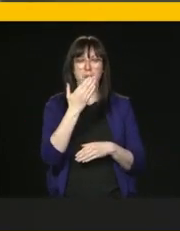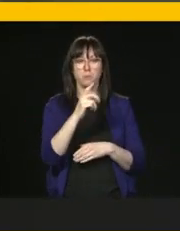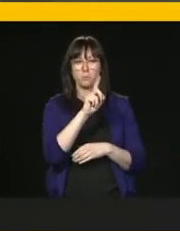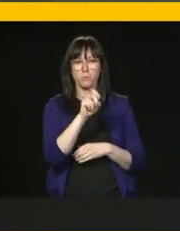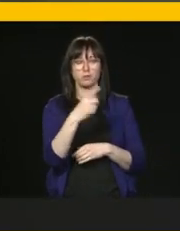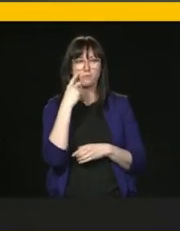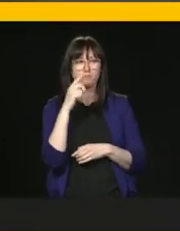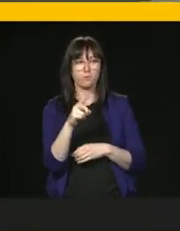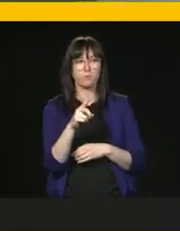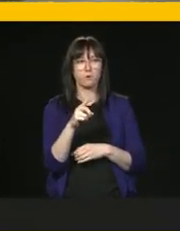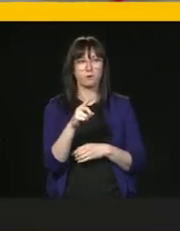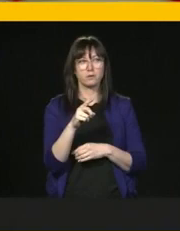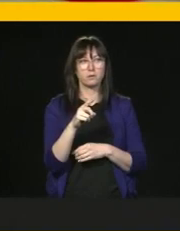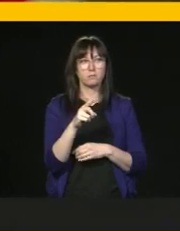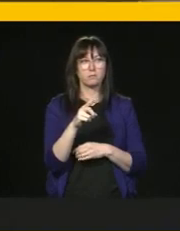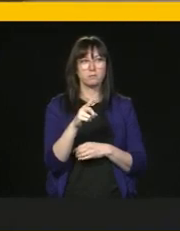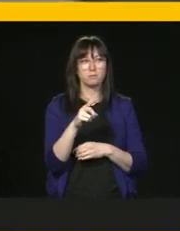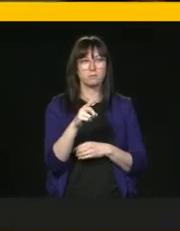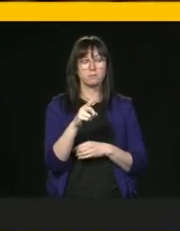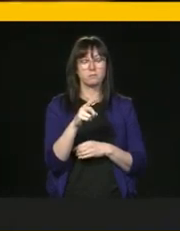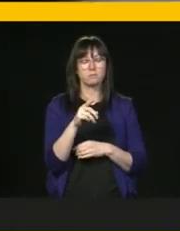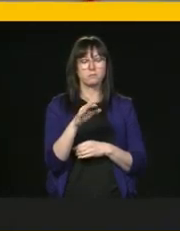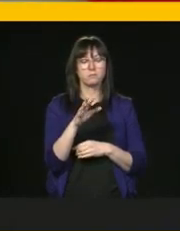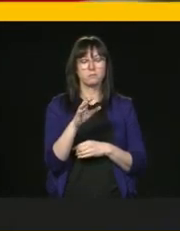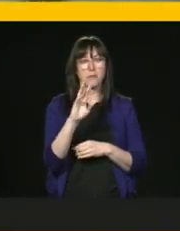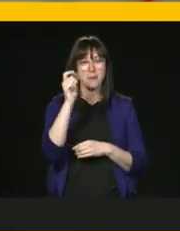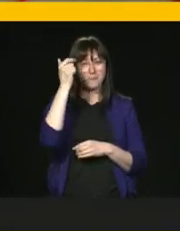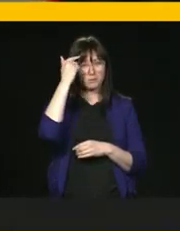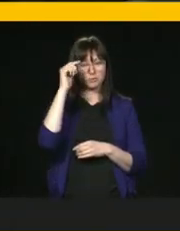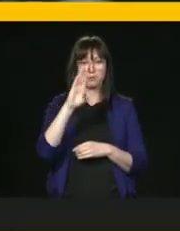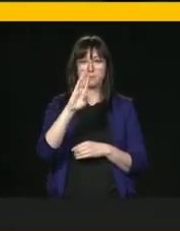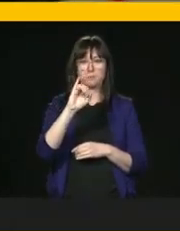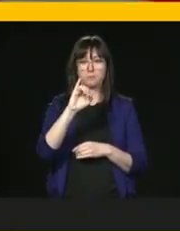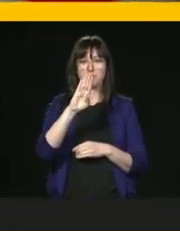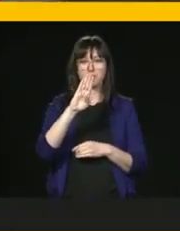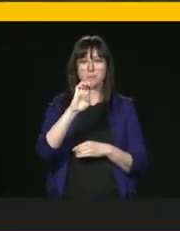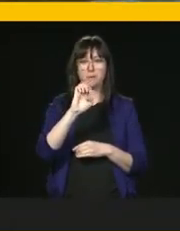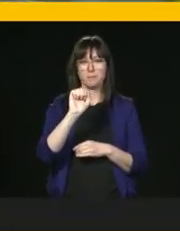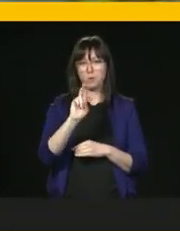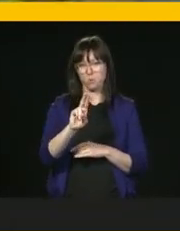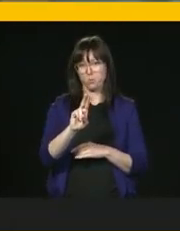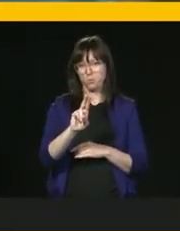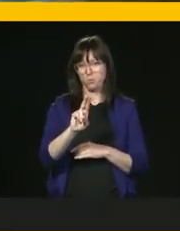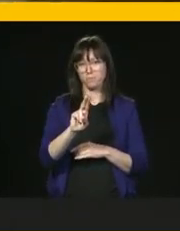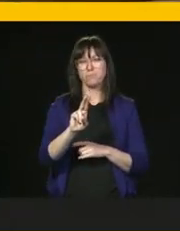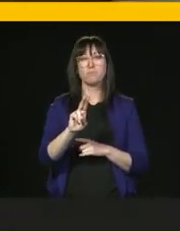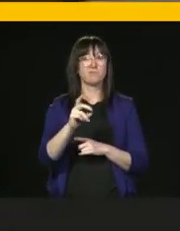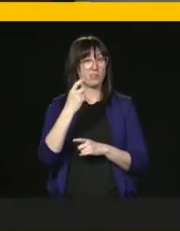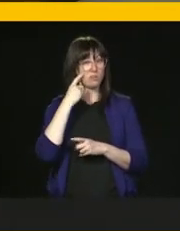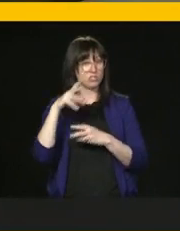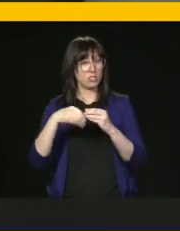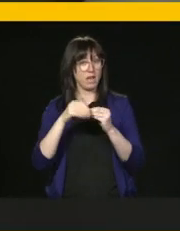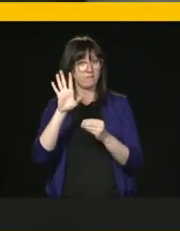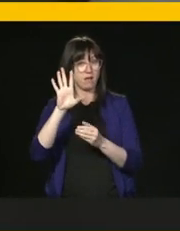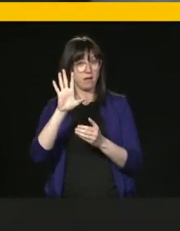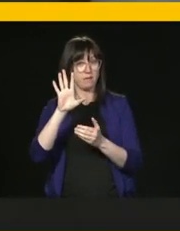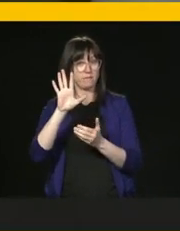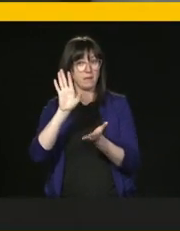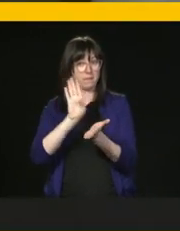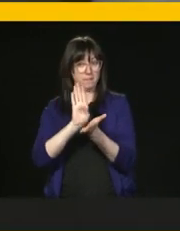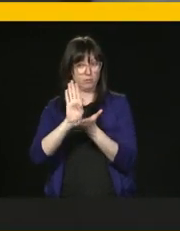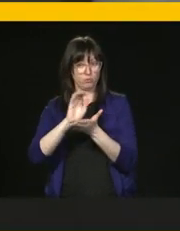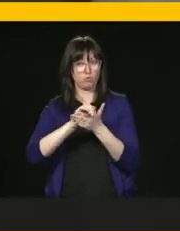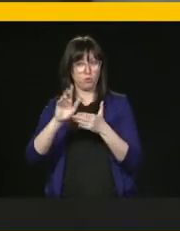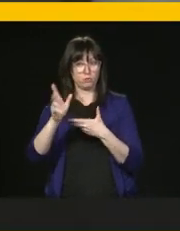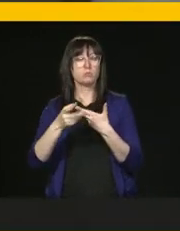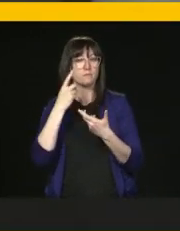A quick question for Minister Bibeau. You've added $5 billion in assistance to farmers and producers. This is a loan,